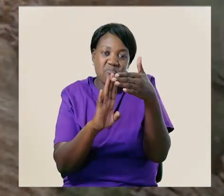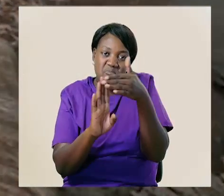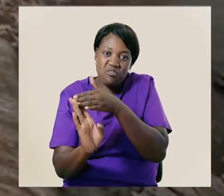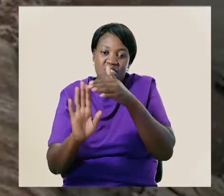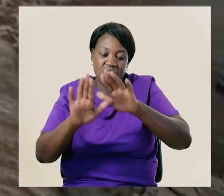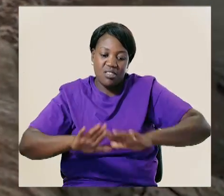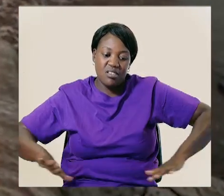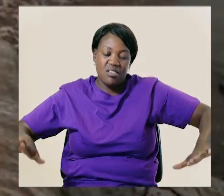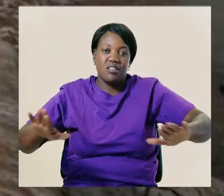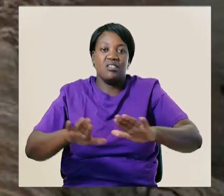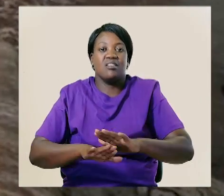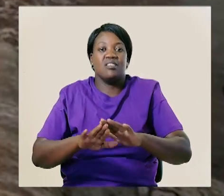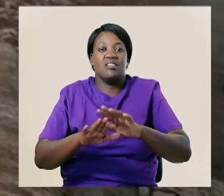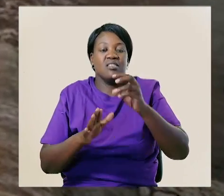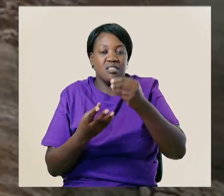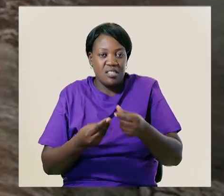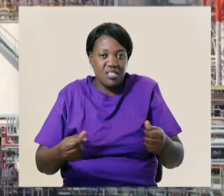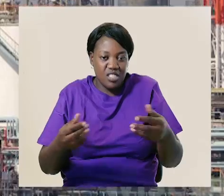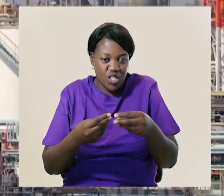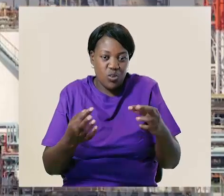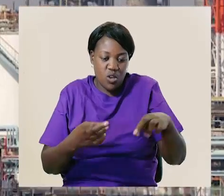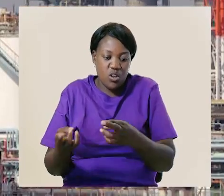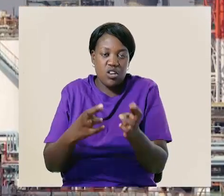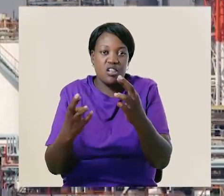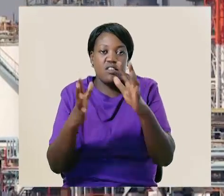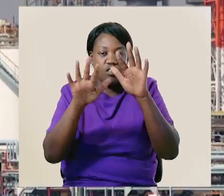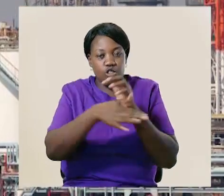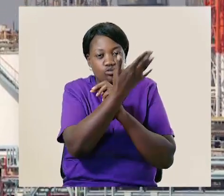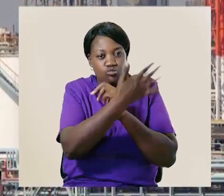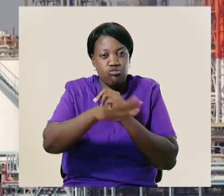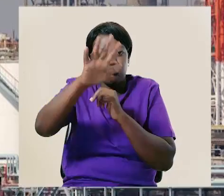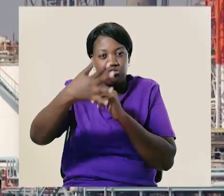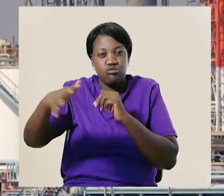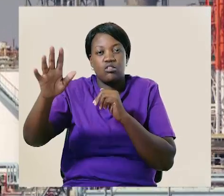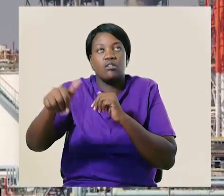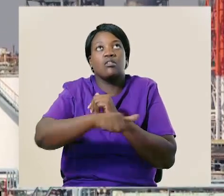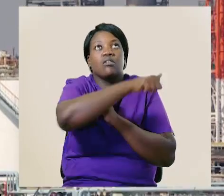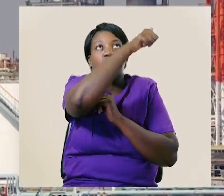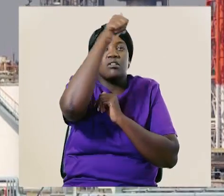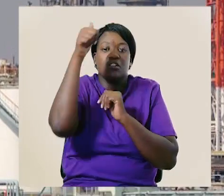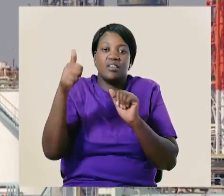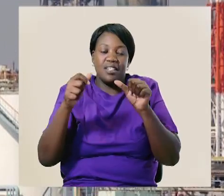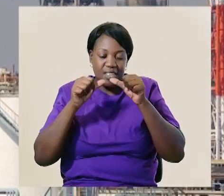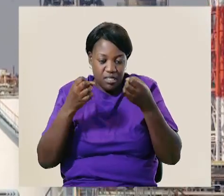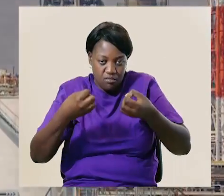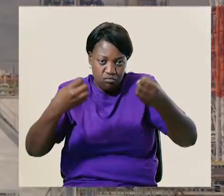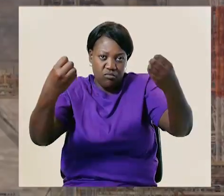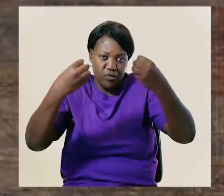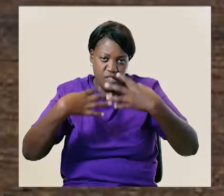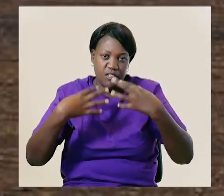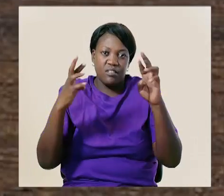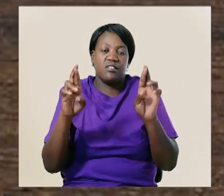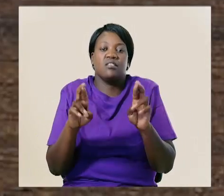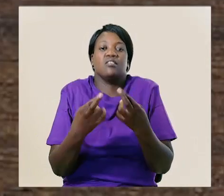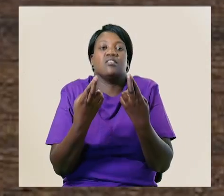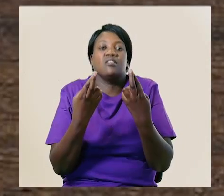natural environment, the soil, rivers, oceans, and the atmosphere, so that it can keep providing resources,